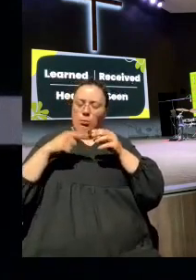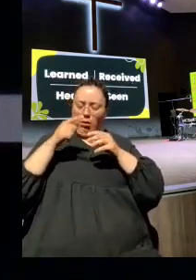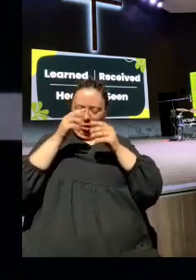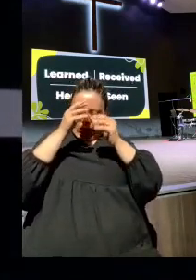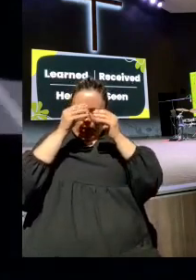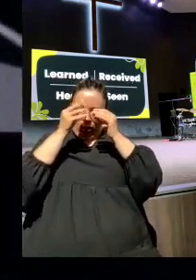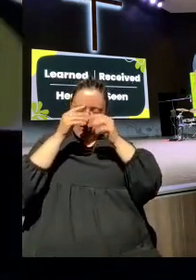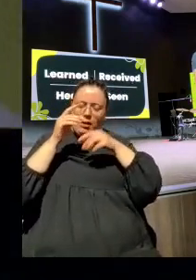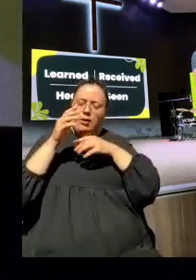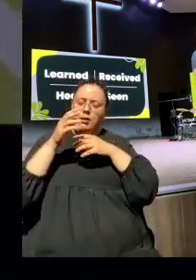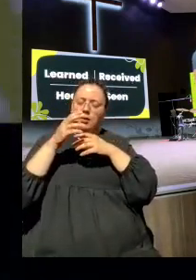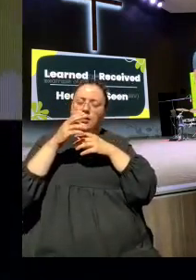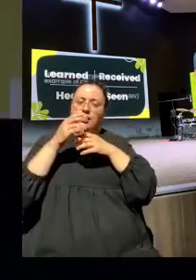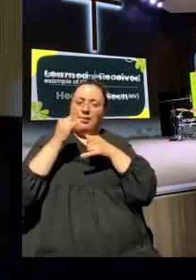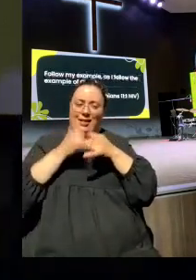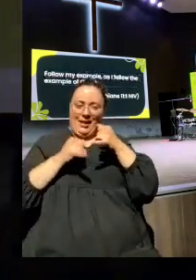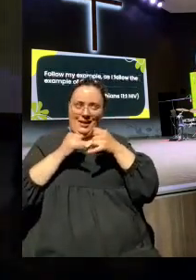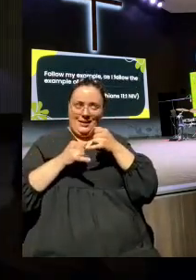Last one is seen.